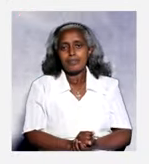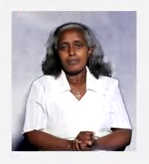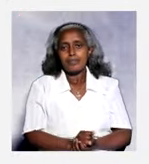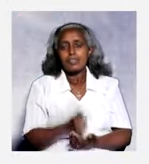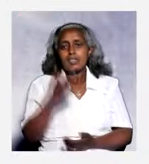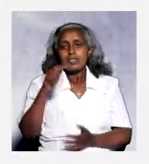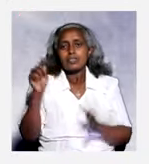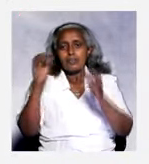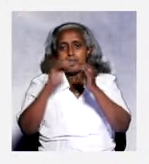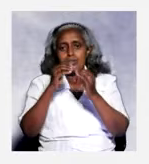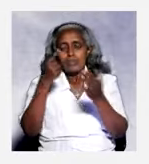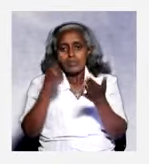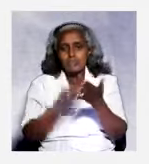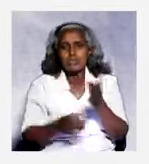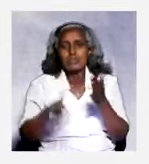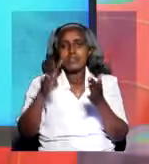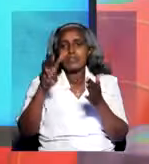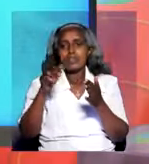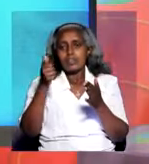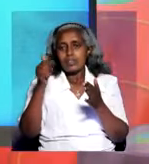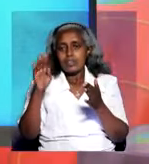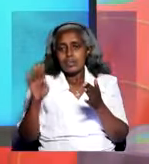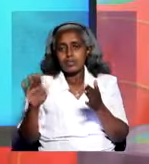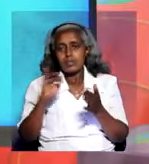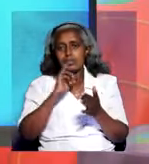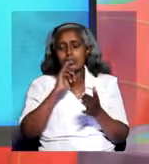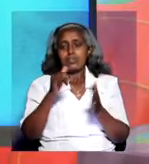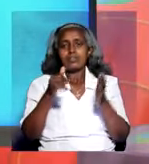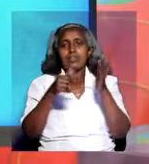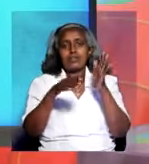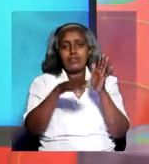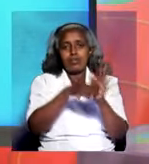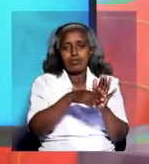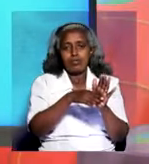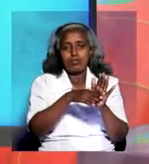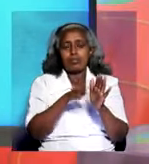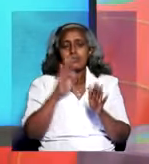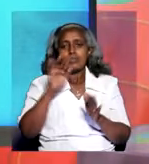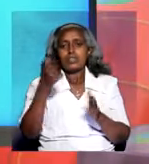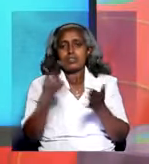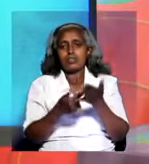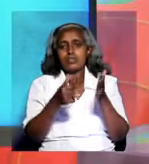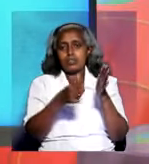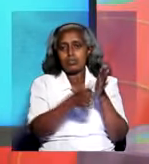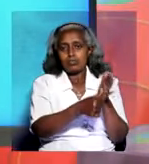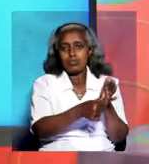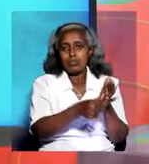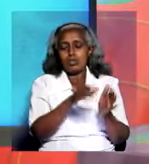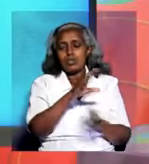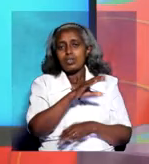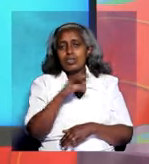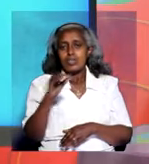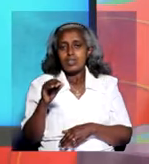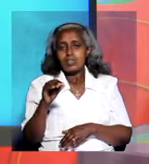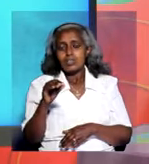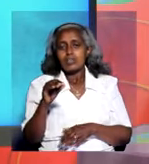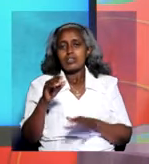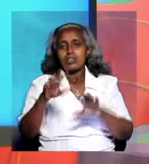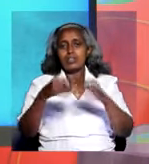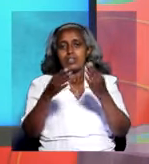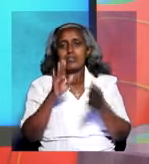the magnitude of this vector AB is denoted by this symbol and is given